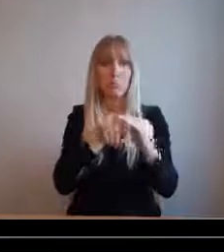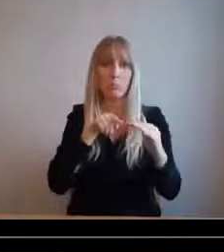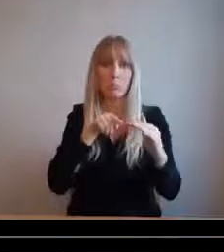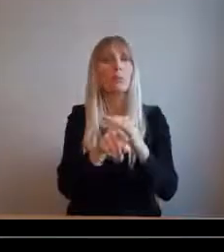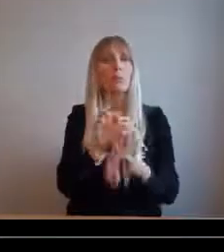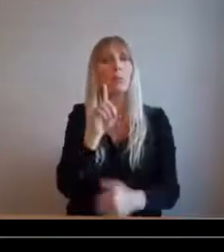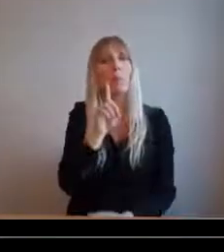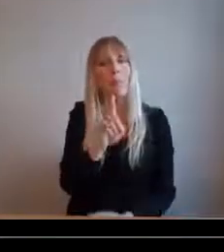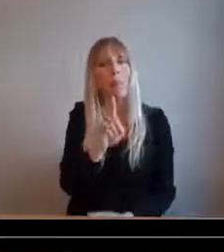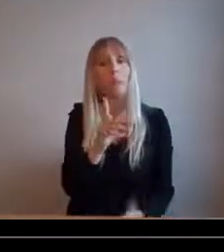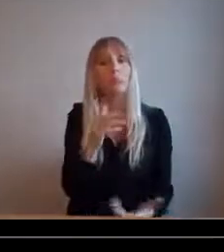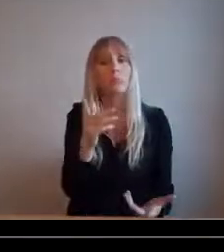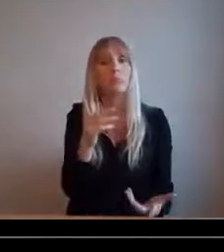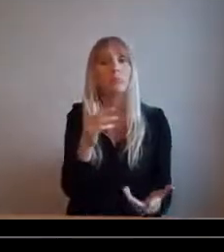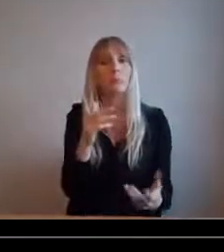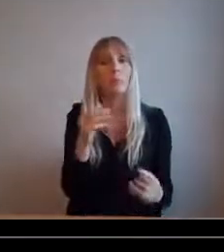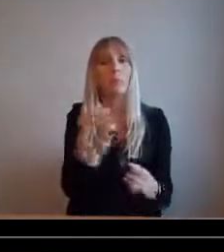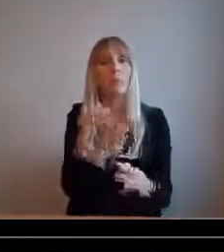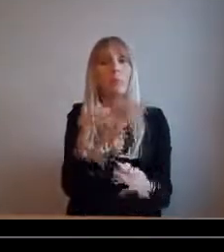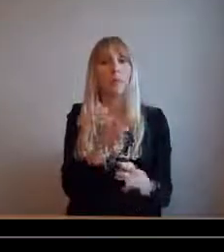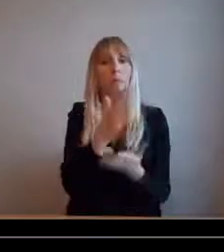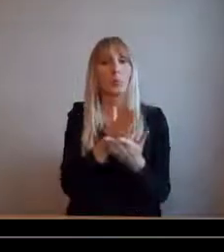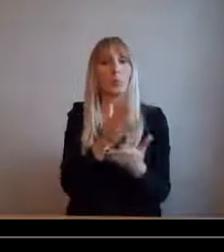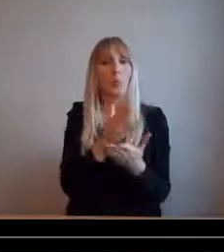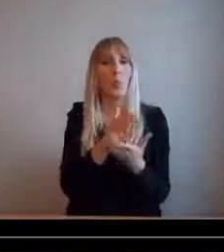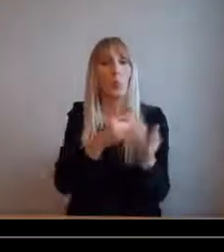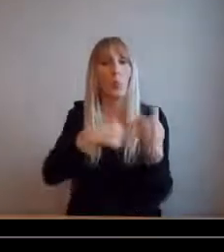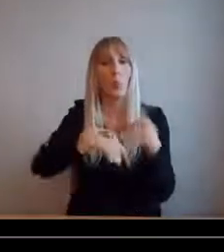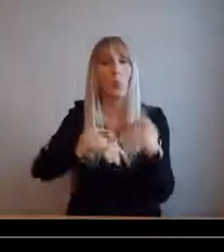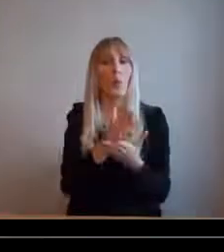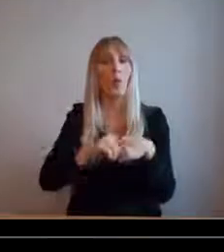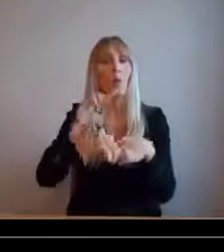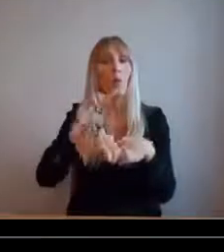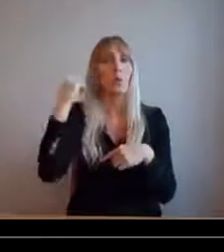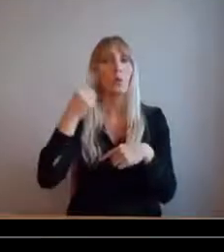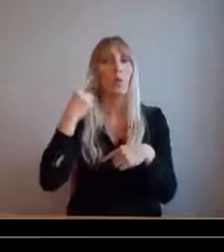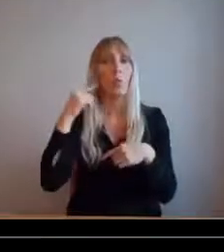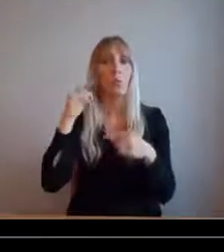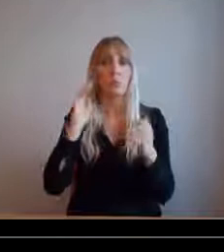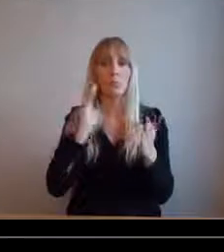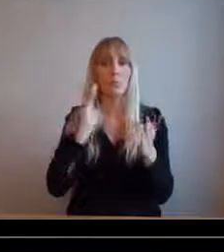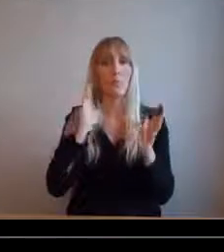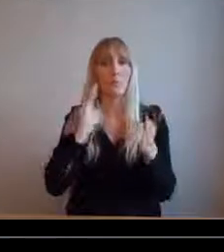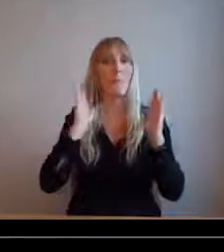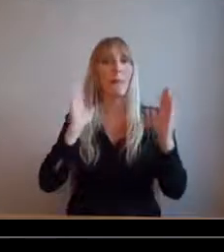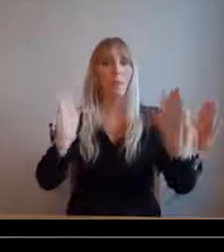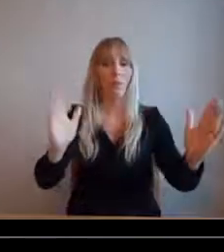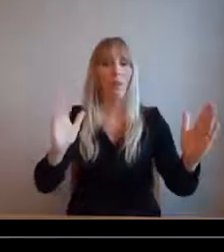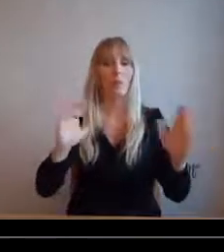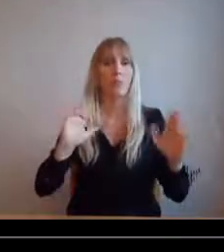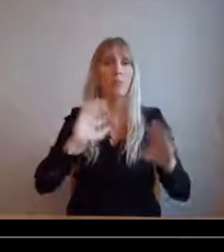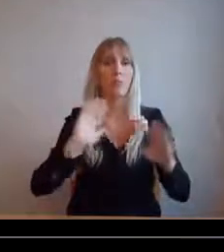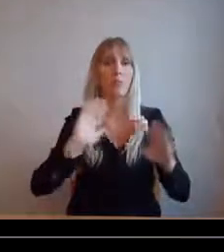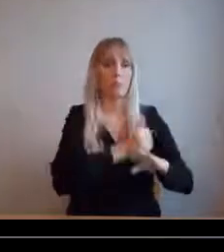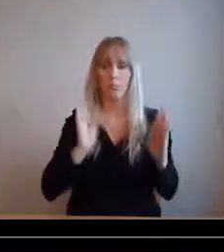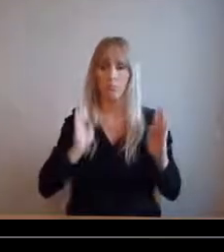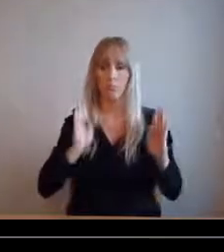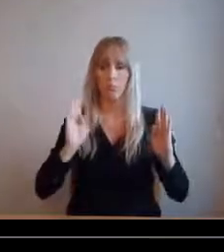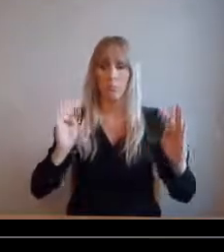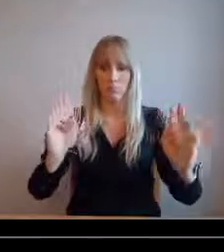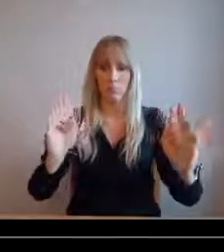point. And there will also be some noise barriers actually alongside Lower Thames